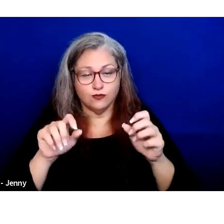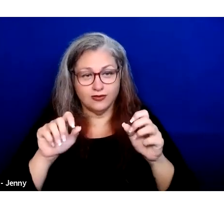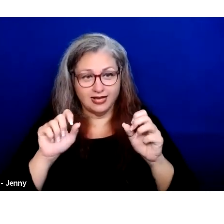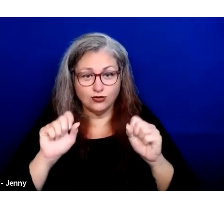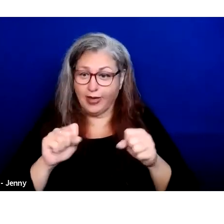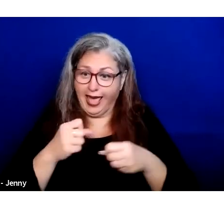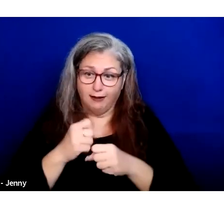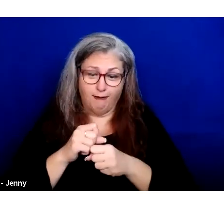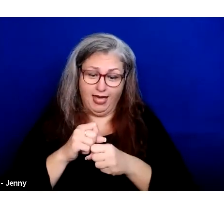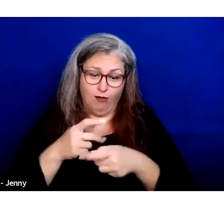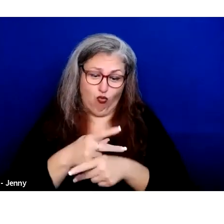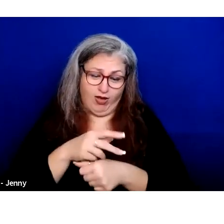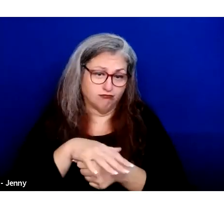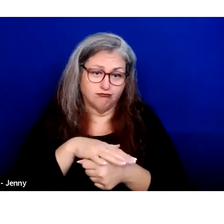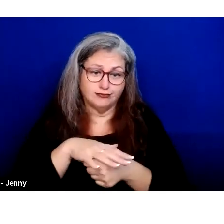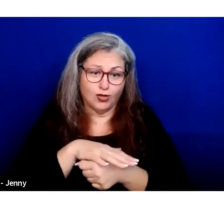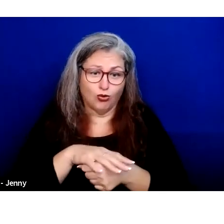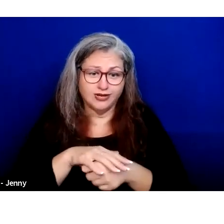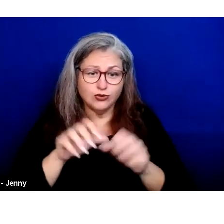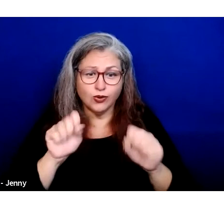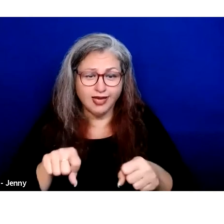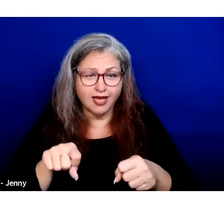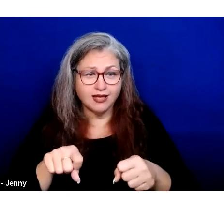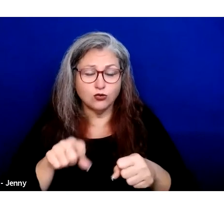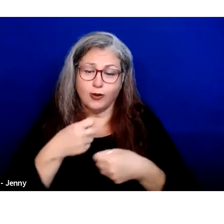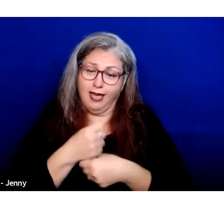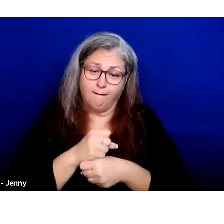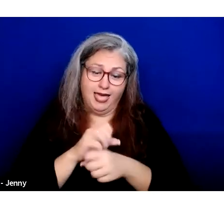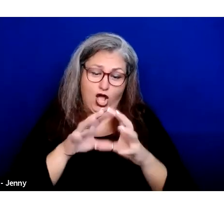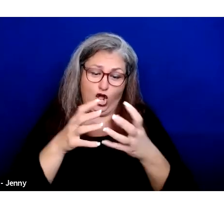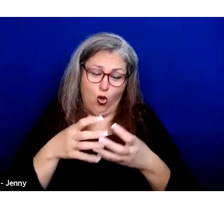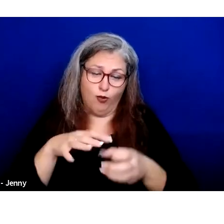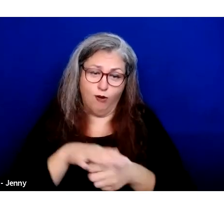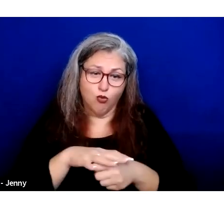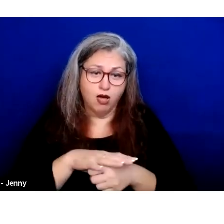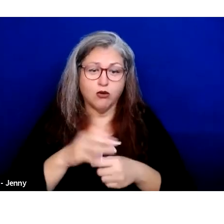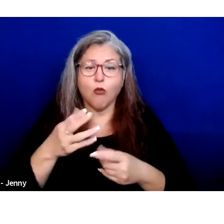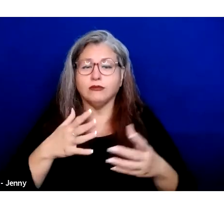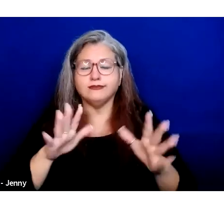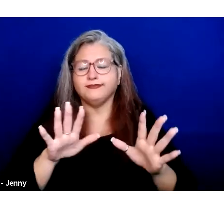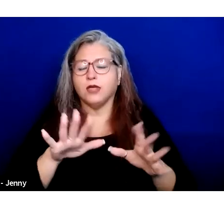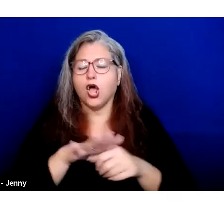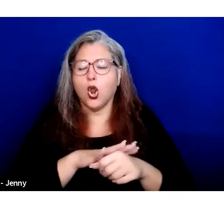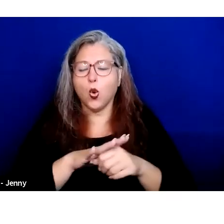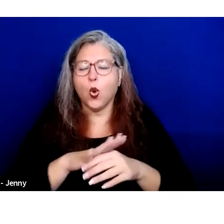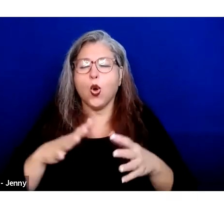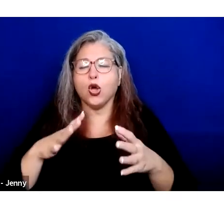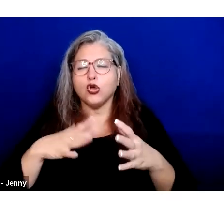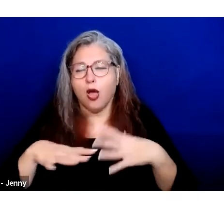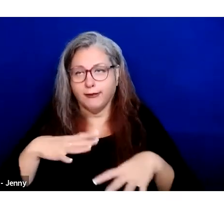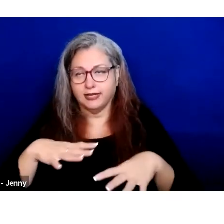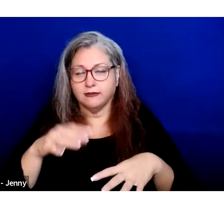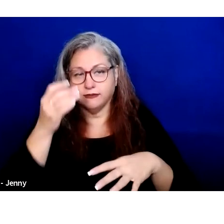local product again, right? You can make a global product, a global garment. A local garment,